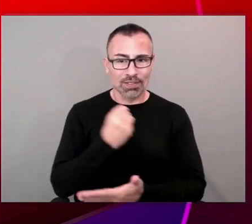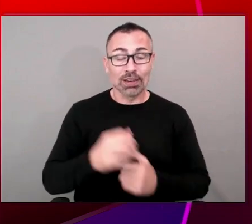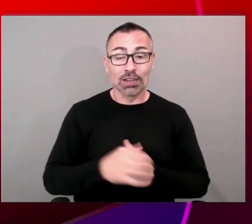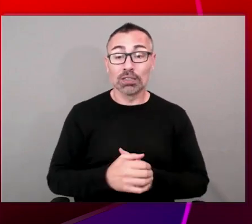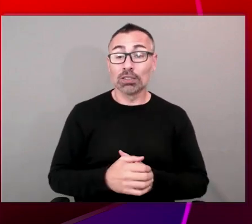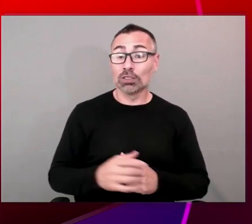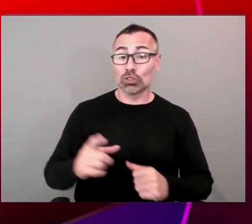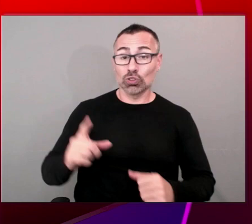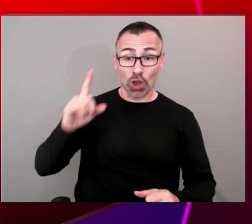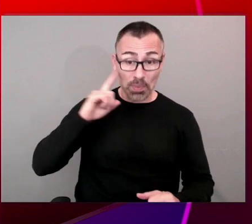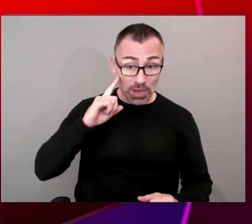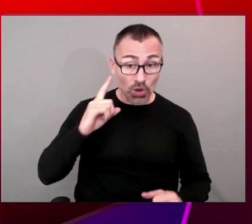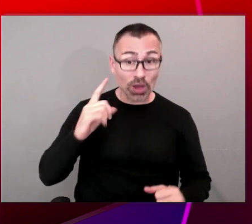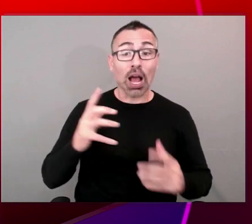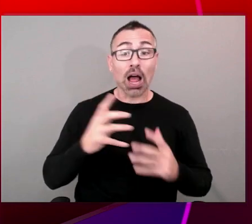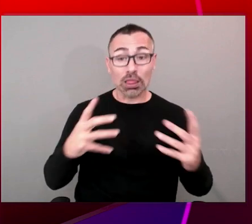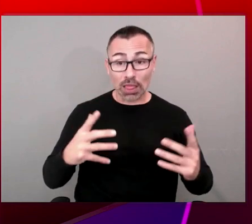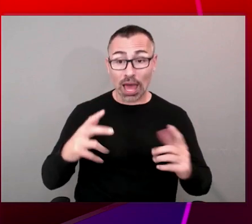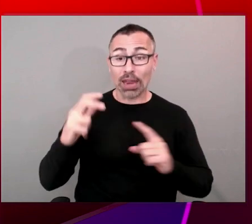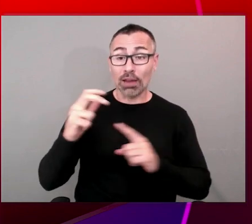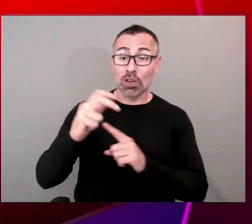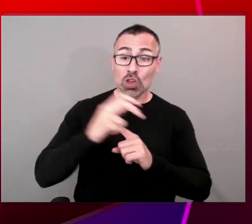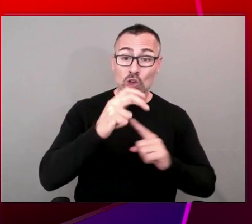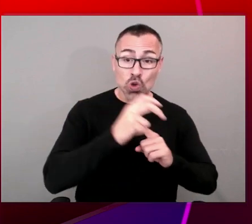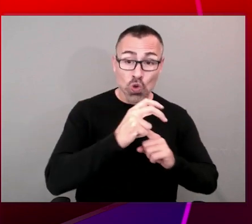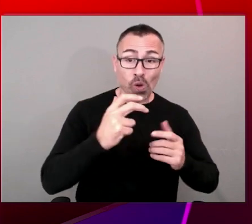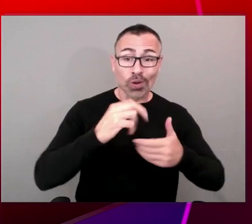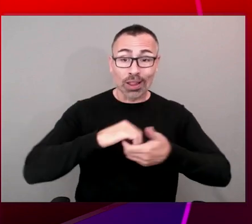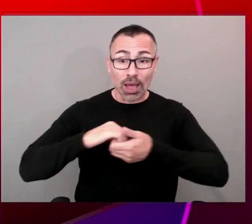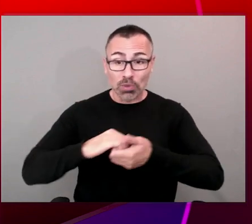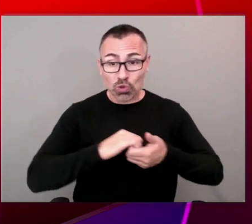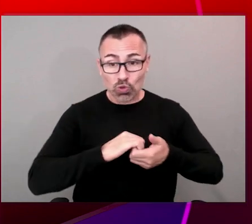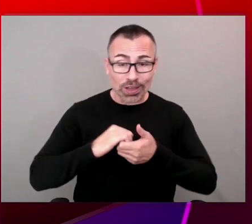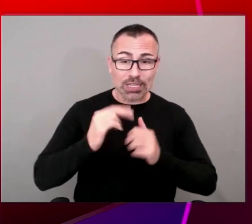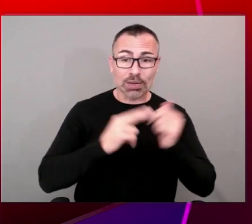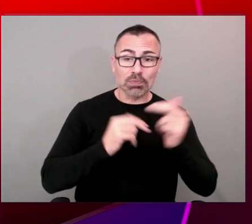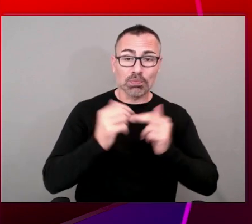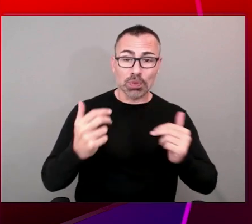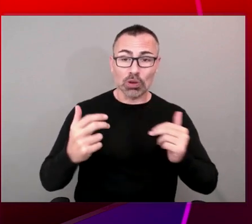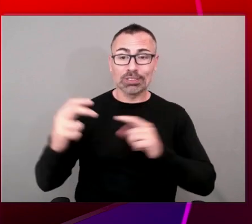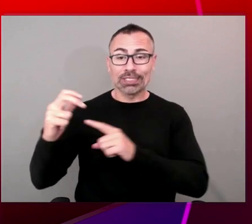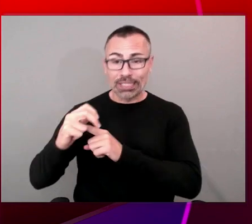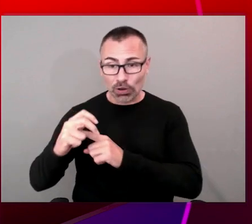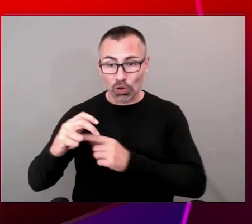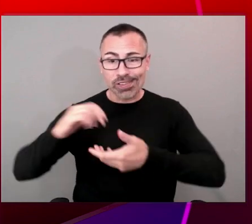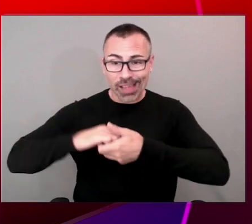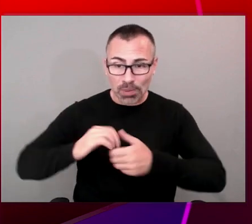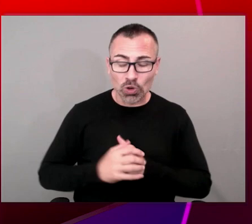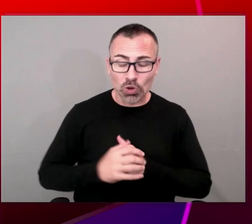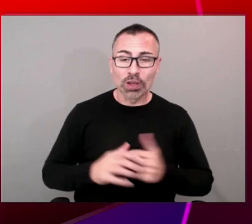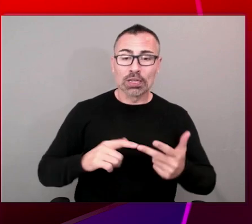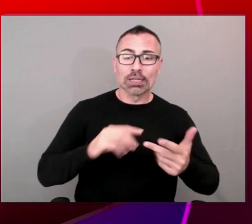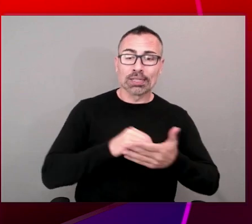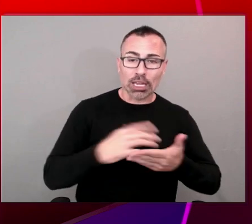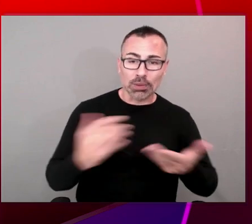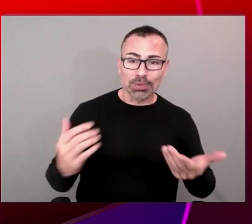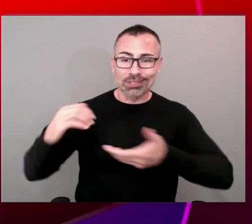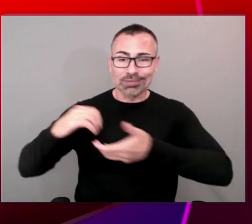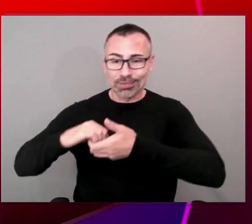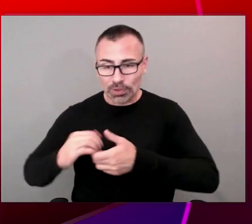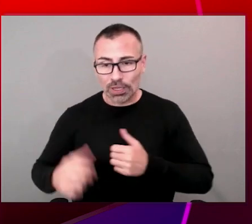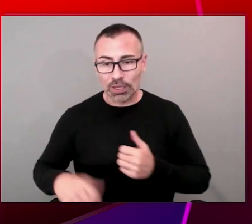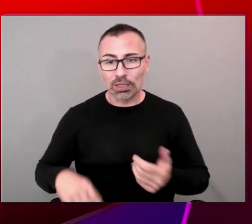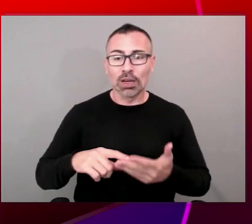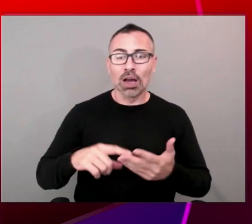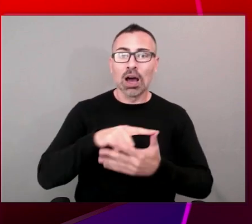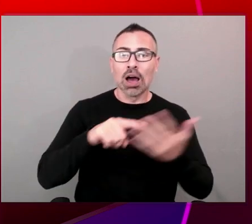hero collaboration, a lot of builder hero collaboration, a lot of documentation improvements, a lot of SDK improvements, a lot of improvements